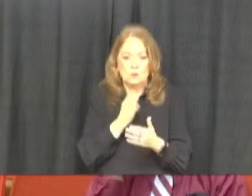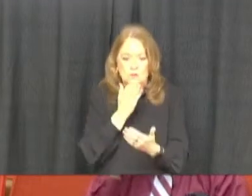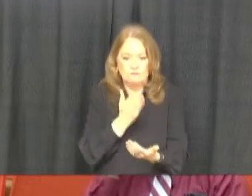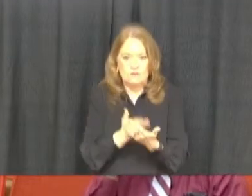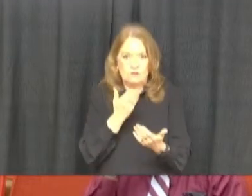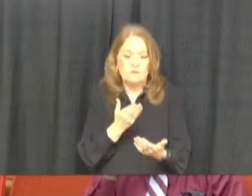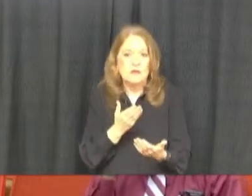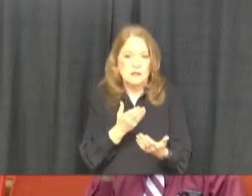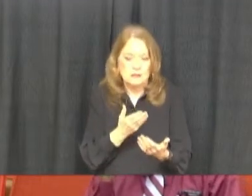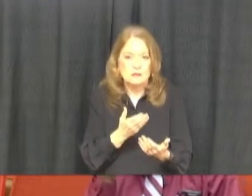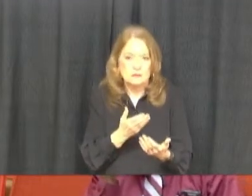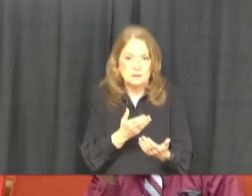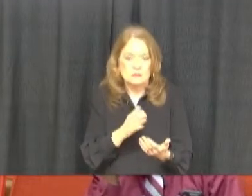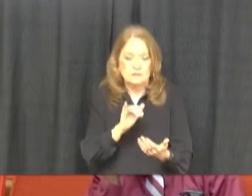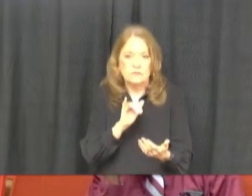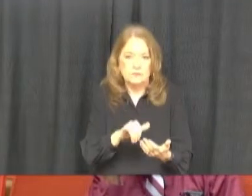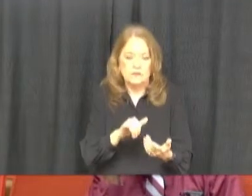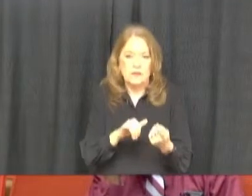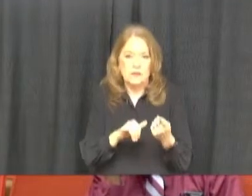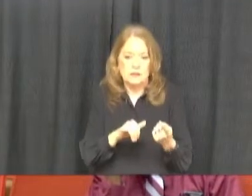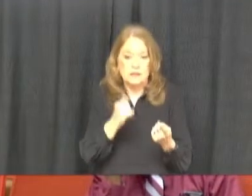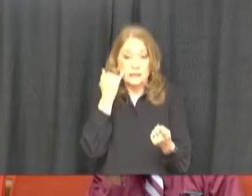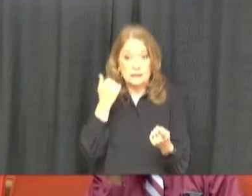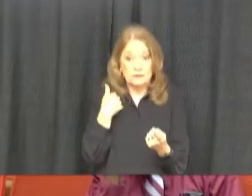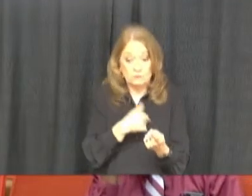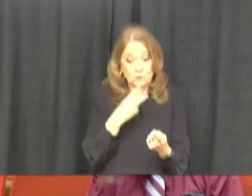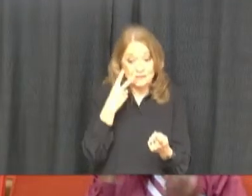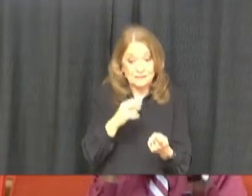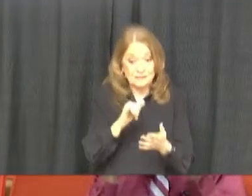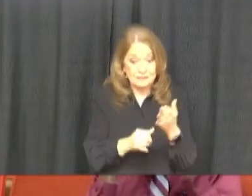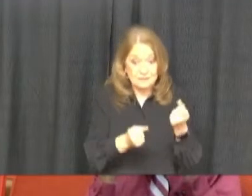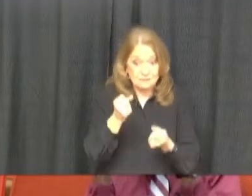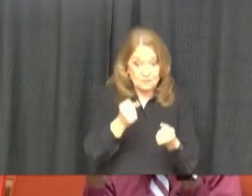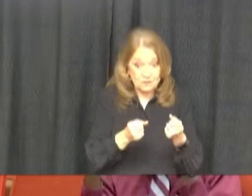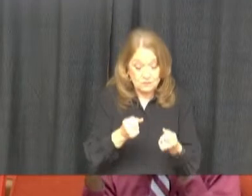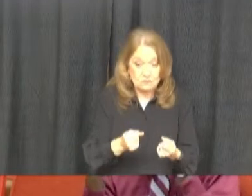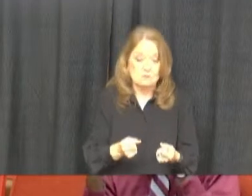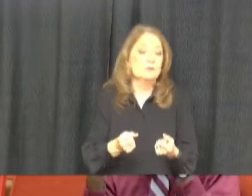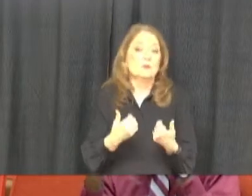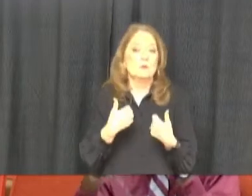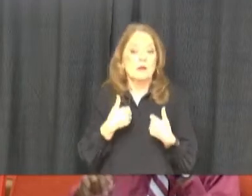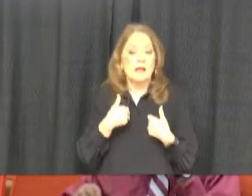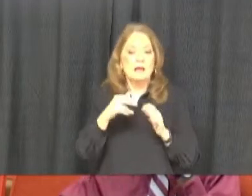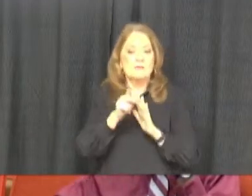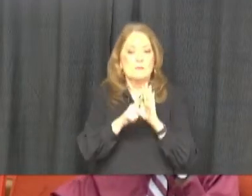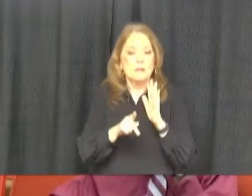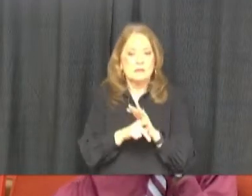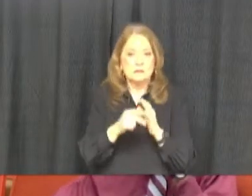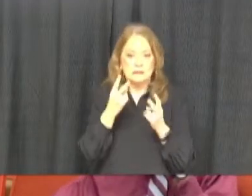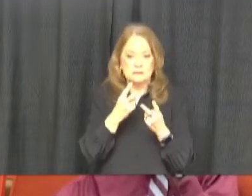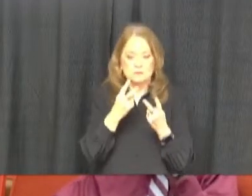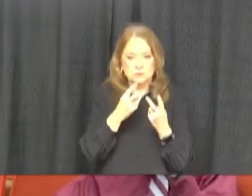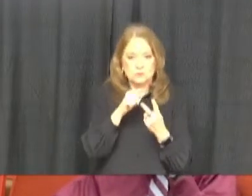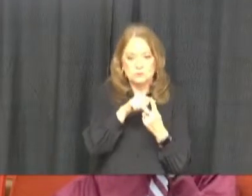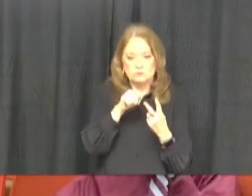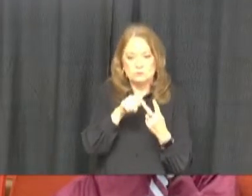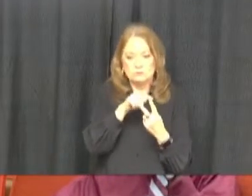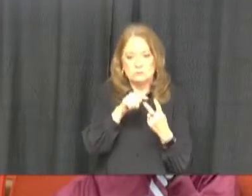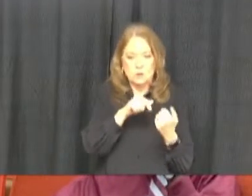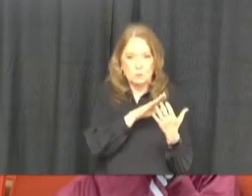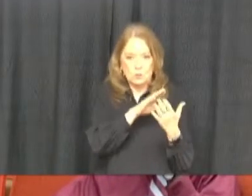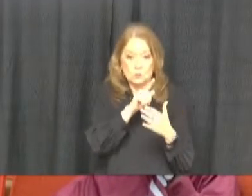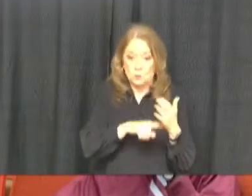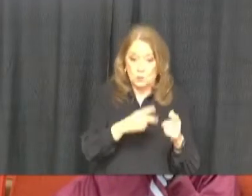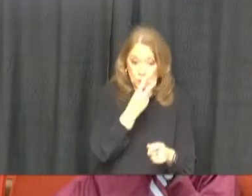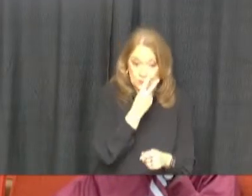verify that if we see this vehicle, we'll have in policy kind of a two-prong approach to make sure that what